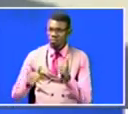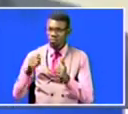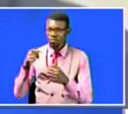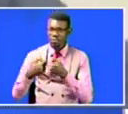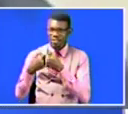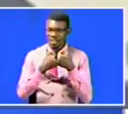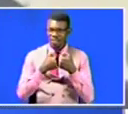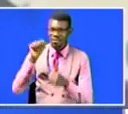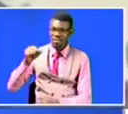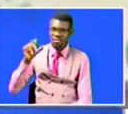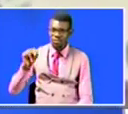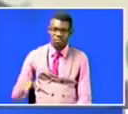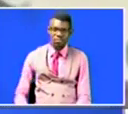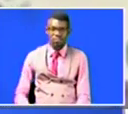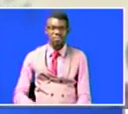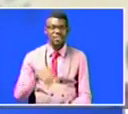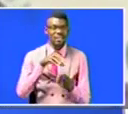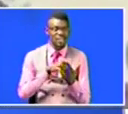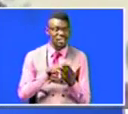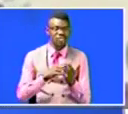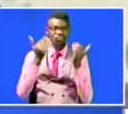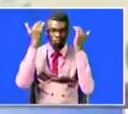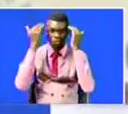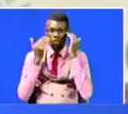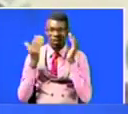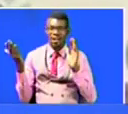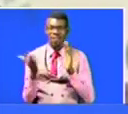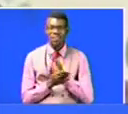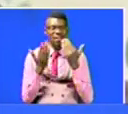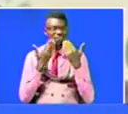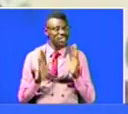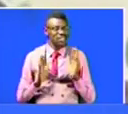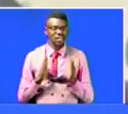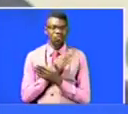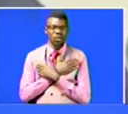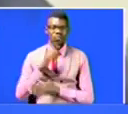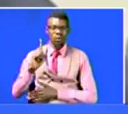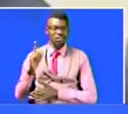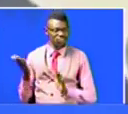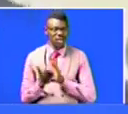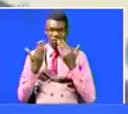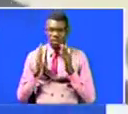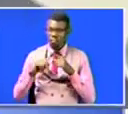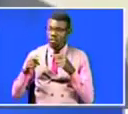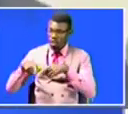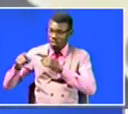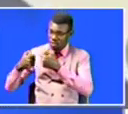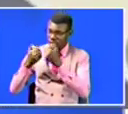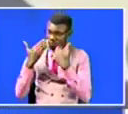challenged, yes or no? This matter is in court. It was filed. It's a matter lodged in court by one of our colleagues. But and you have not challenged it